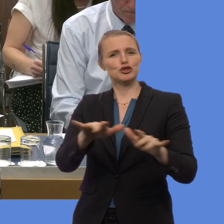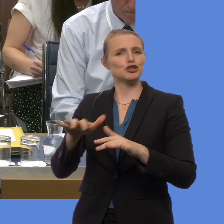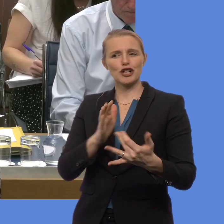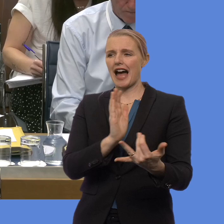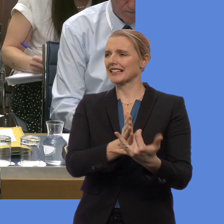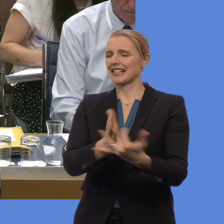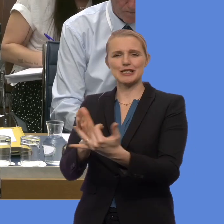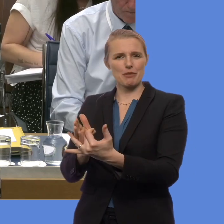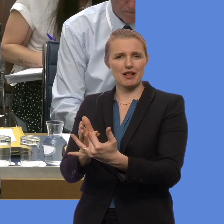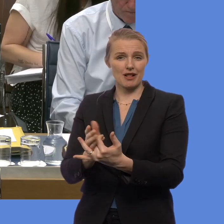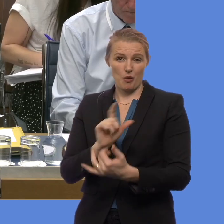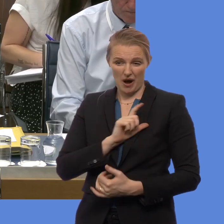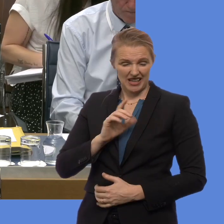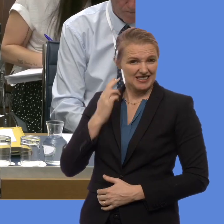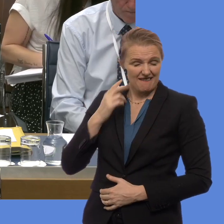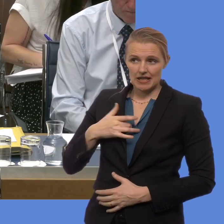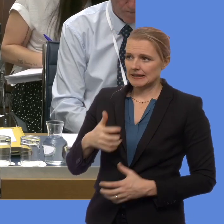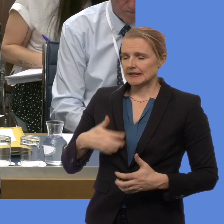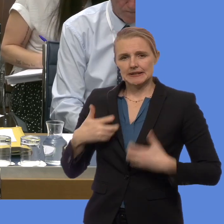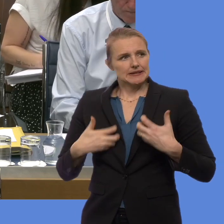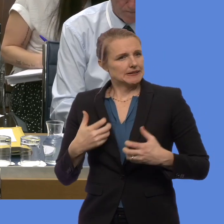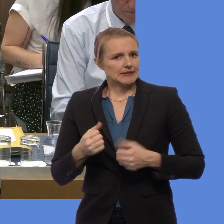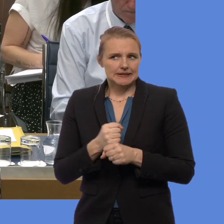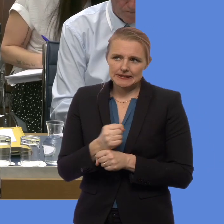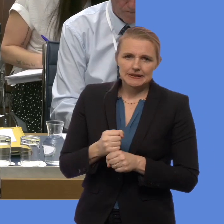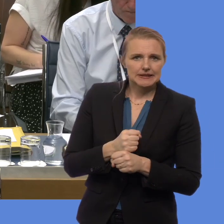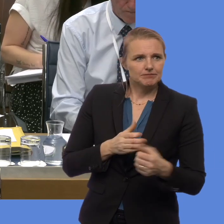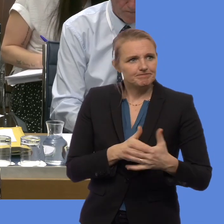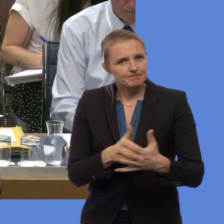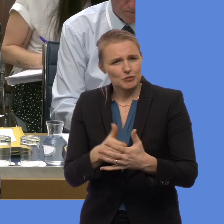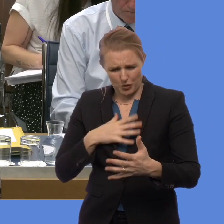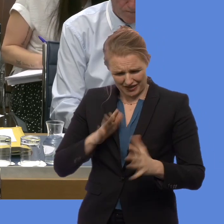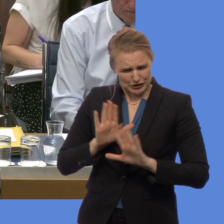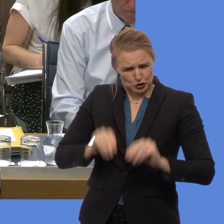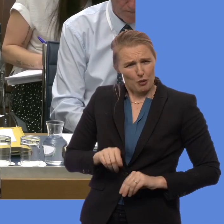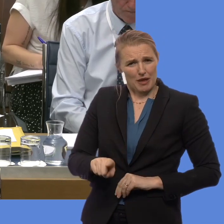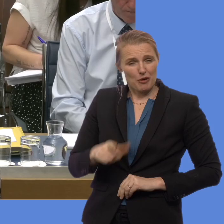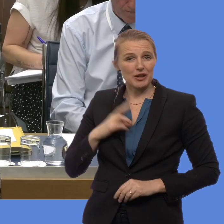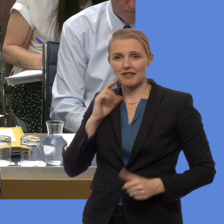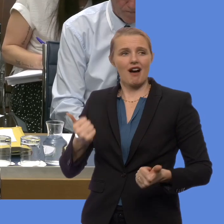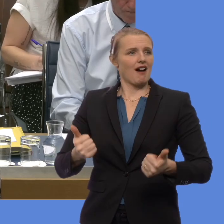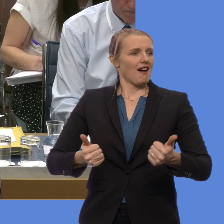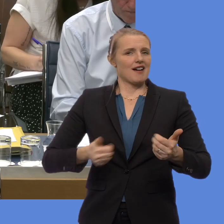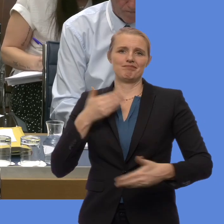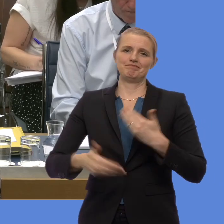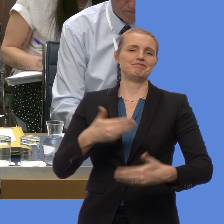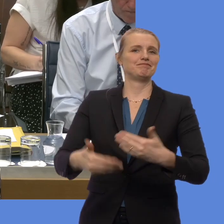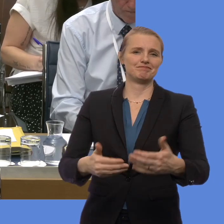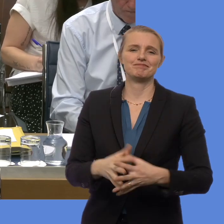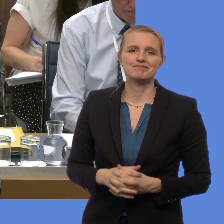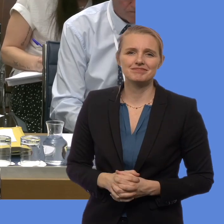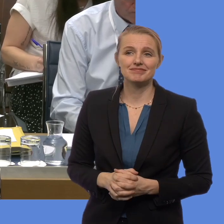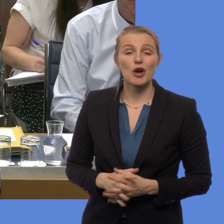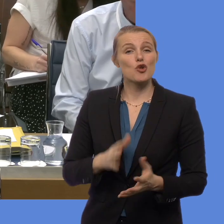those feelings of isolation and frustration I've previously referenced. Moreover, those societal attitudes which often contribute to the exclusion of sign